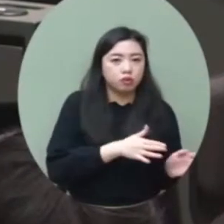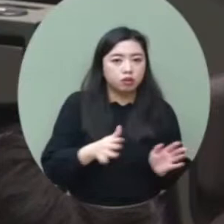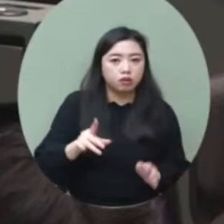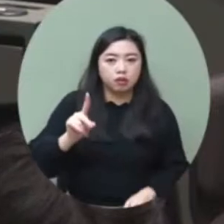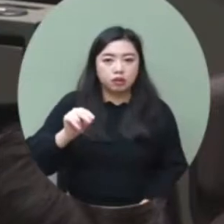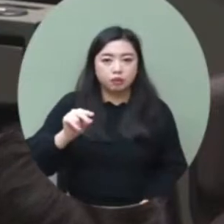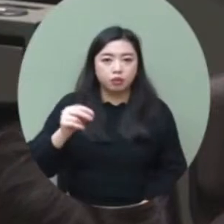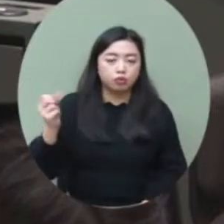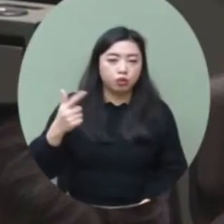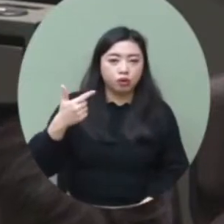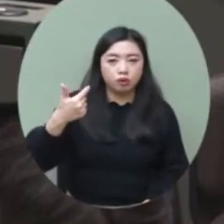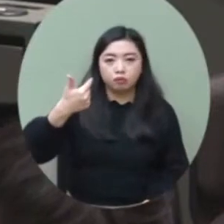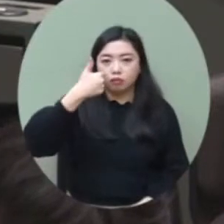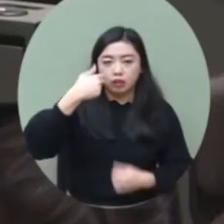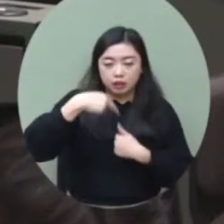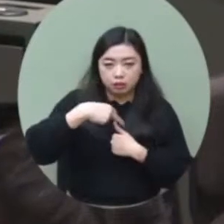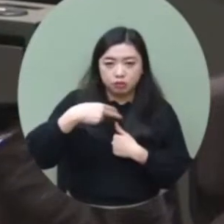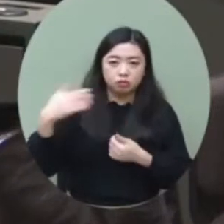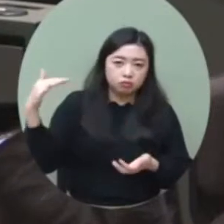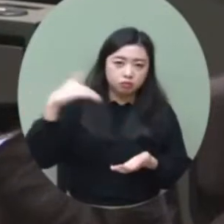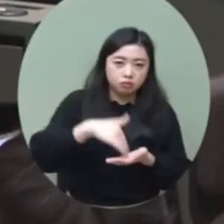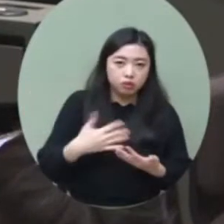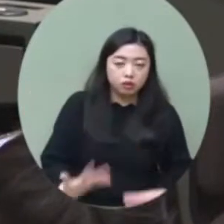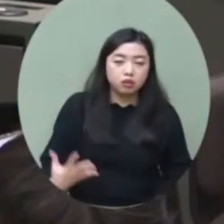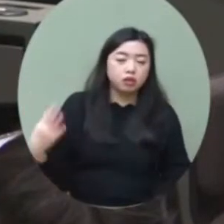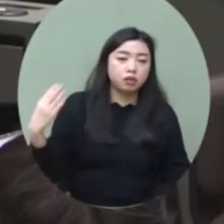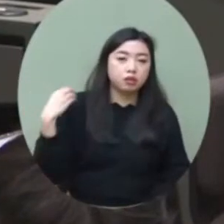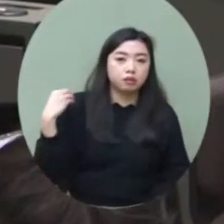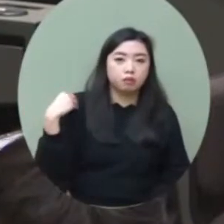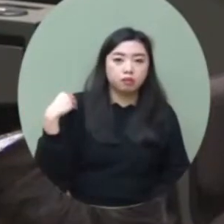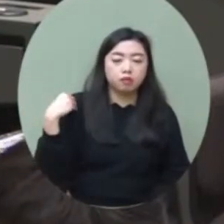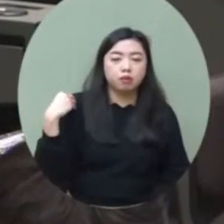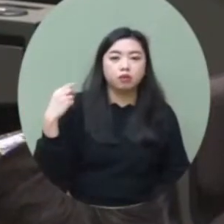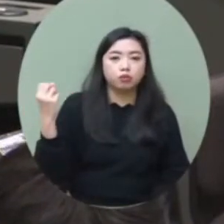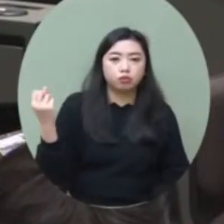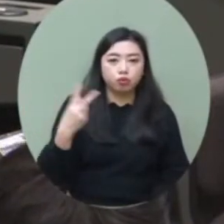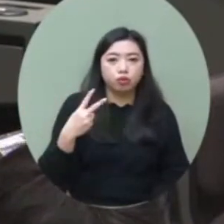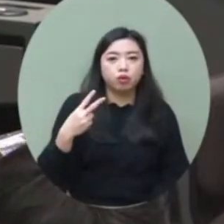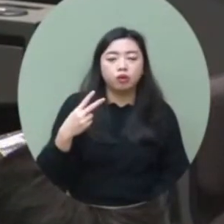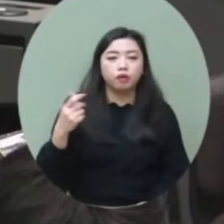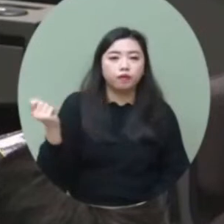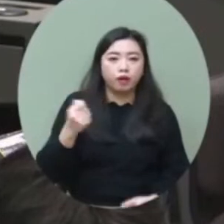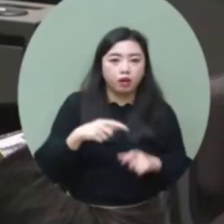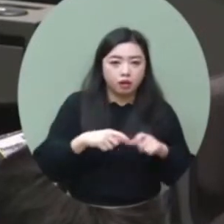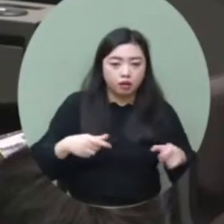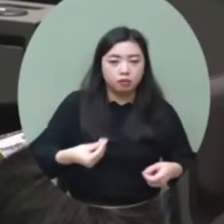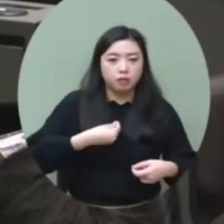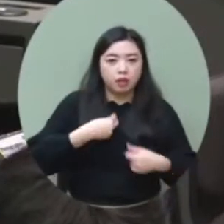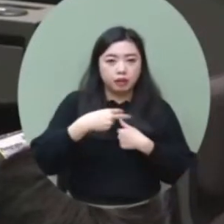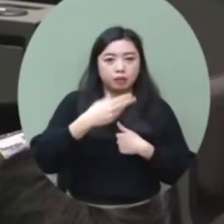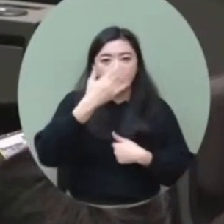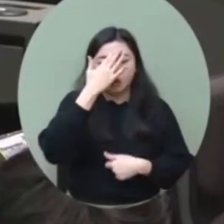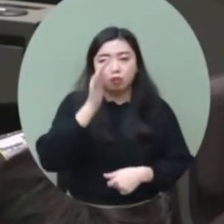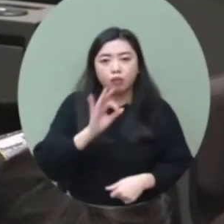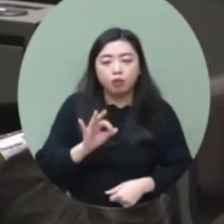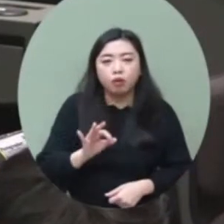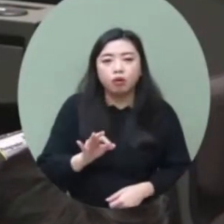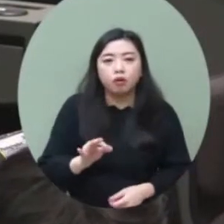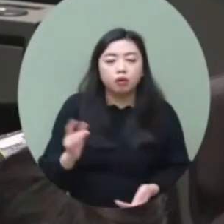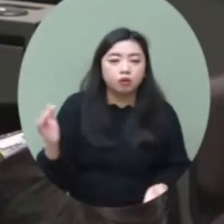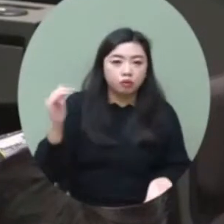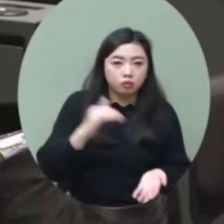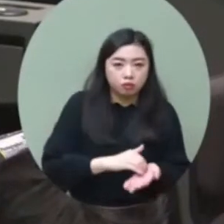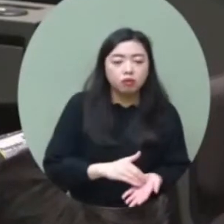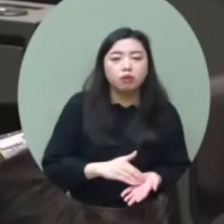Penny's Bay and AWE, and on the 17th, a result was announced